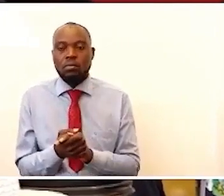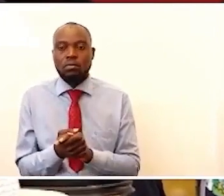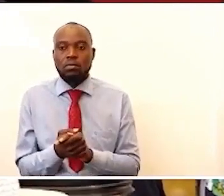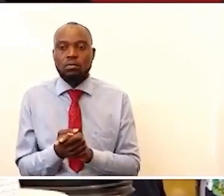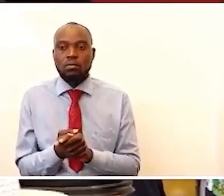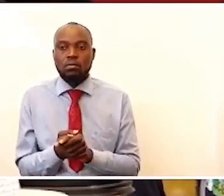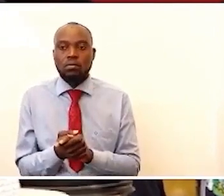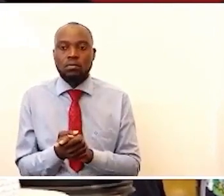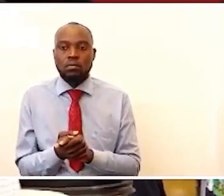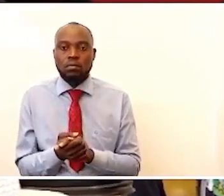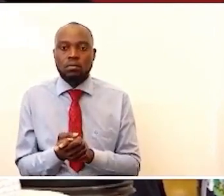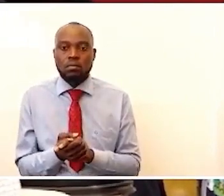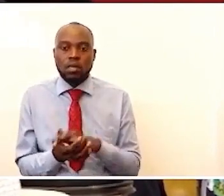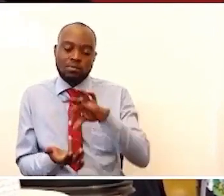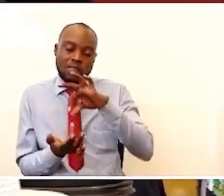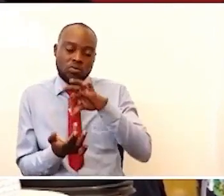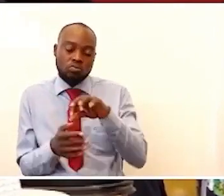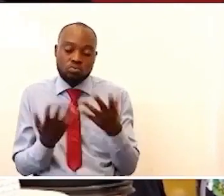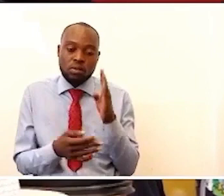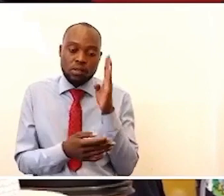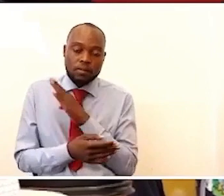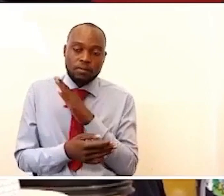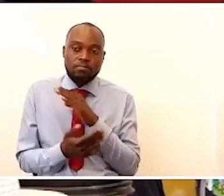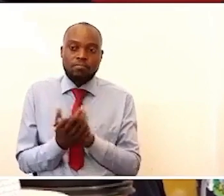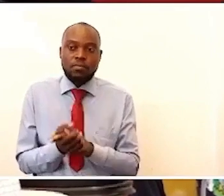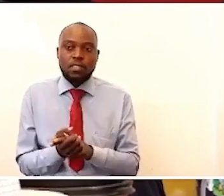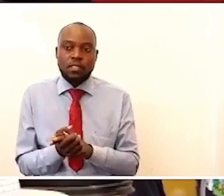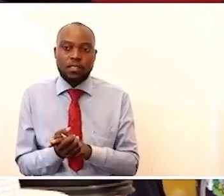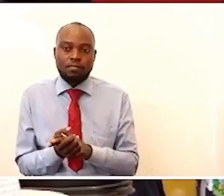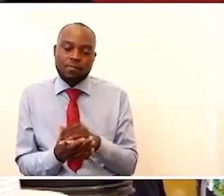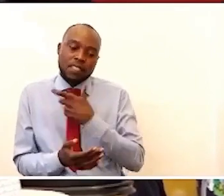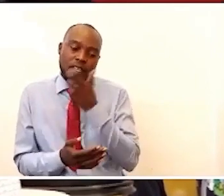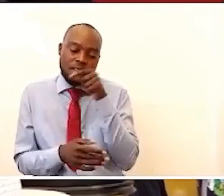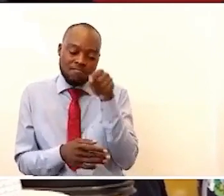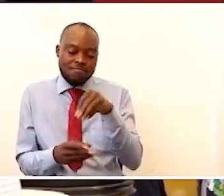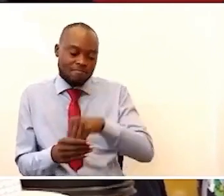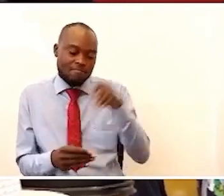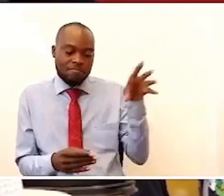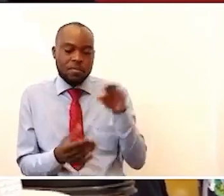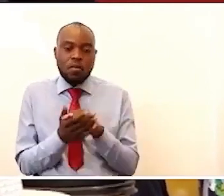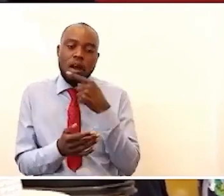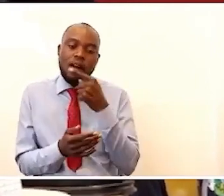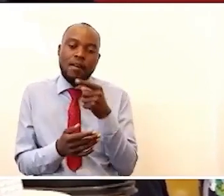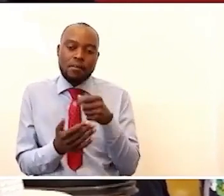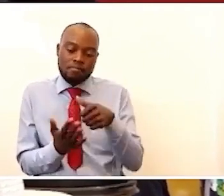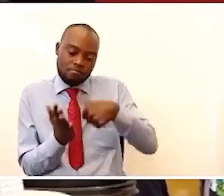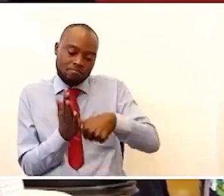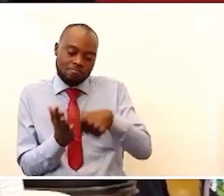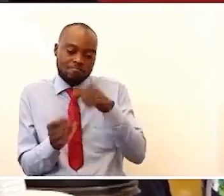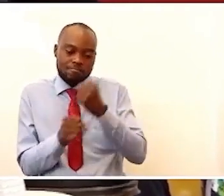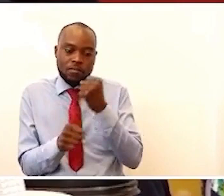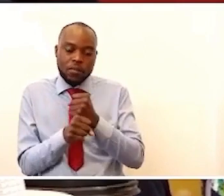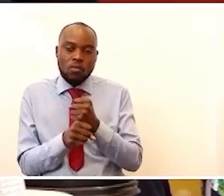specific to deal with this aspect of exclusion on debt, debt management,